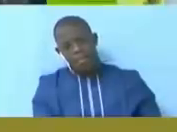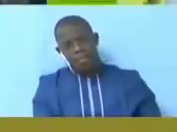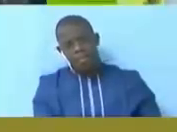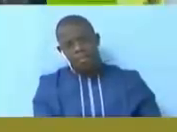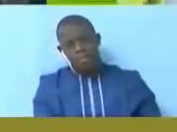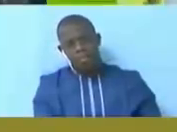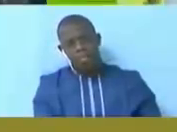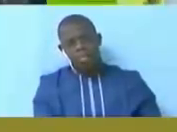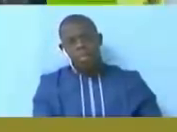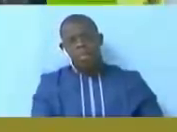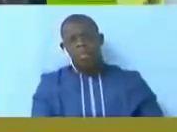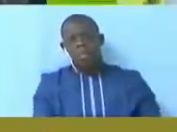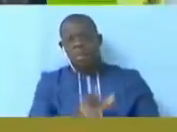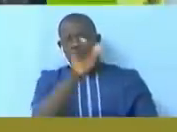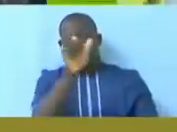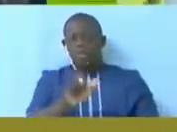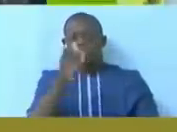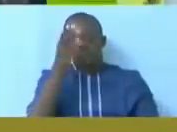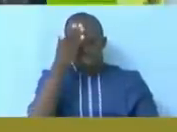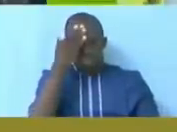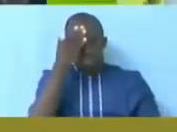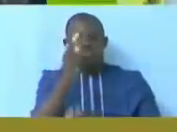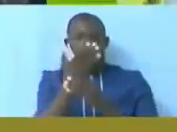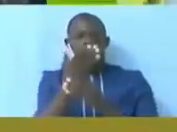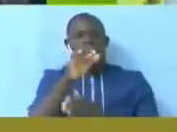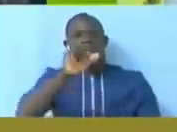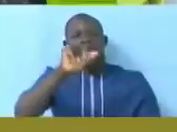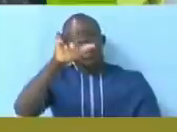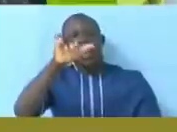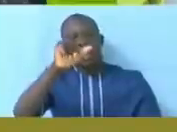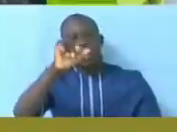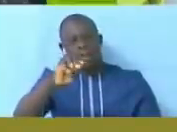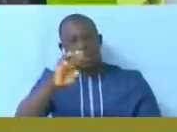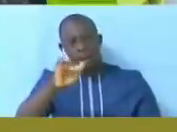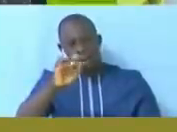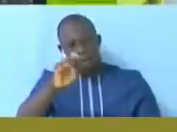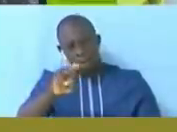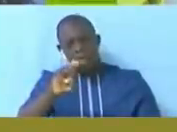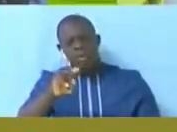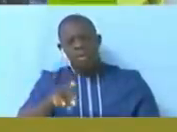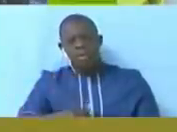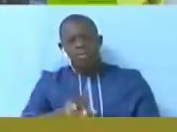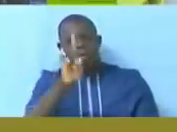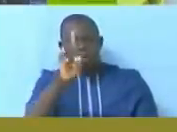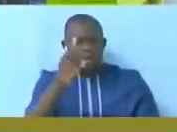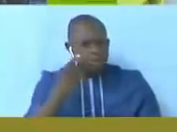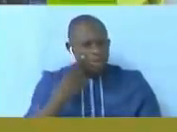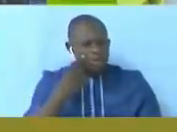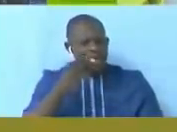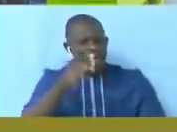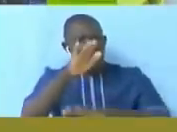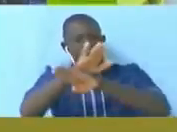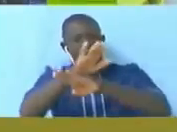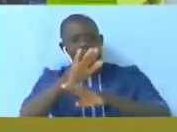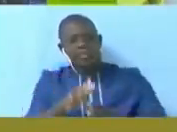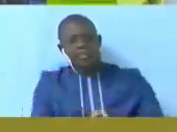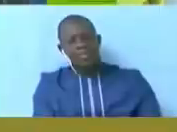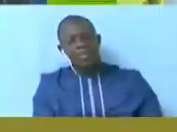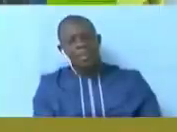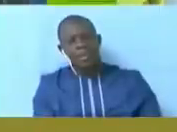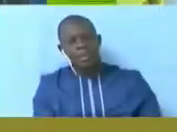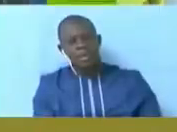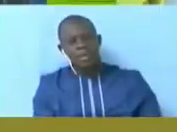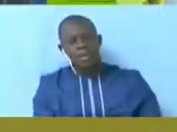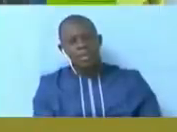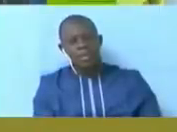happened to have known Dr. Alamin. Bari aketa Dr. Alamin ayalong. One day in the evening. Lungkiling ularo. She